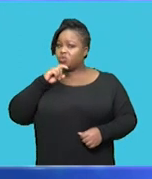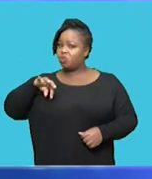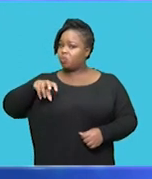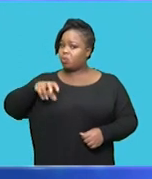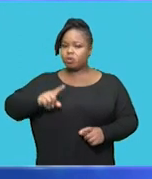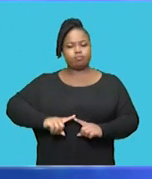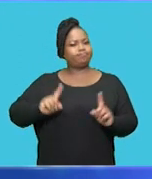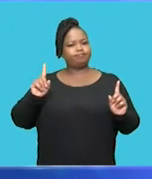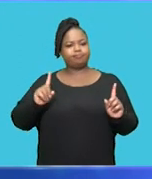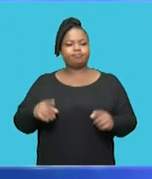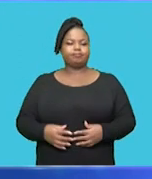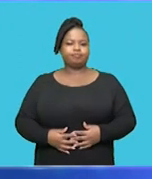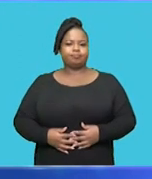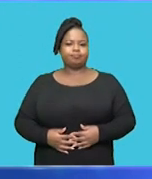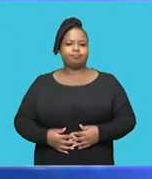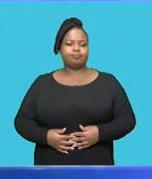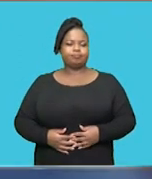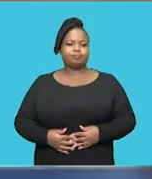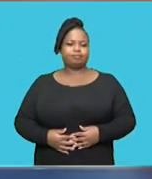etepu de banikwe isaziso.